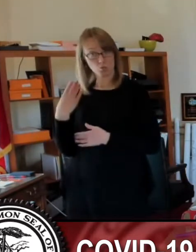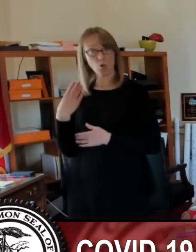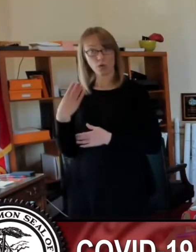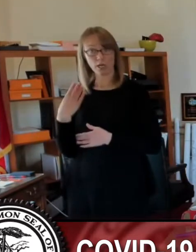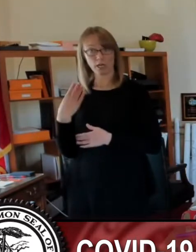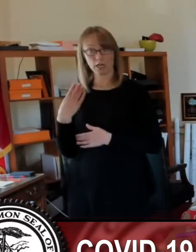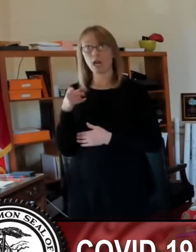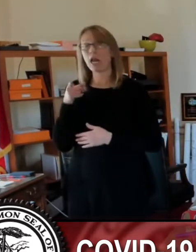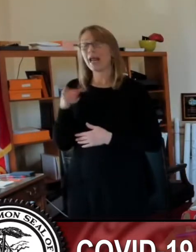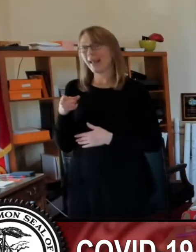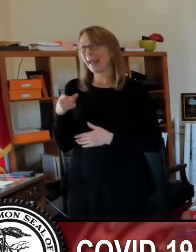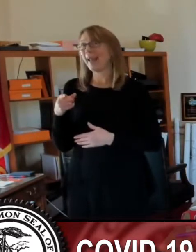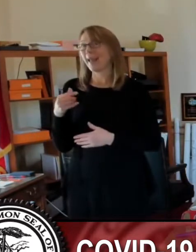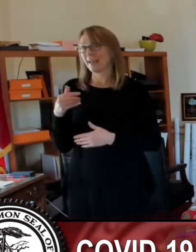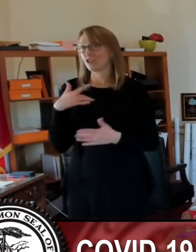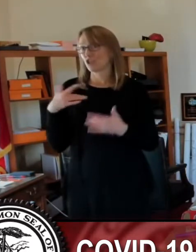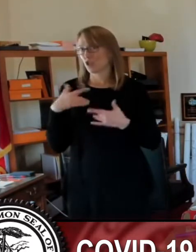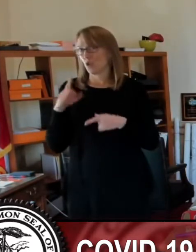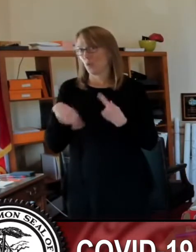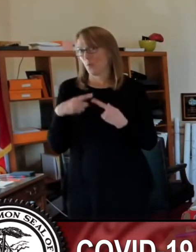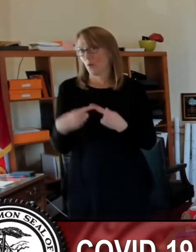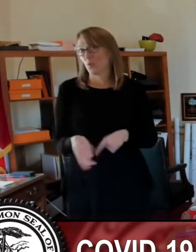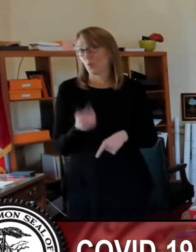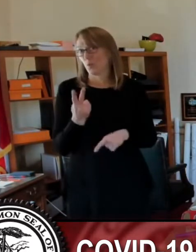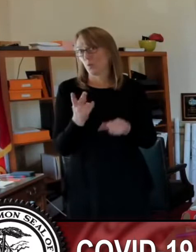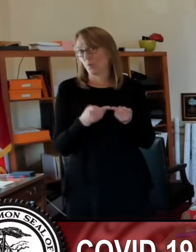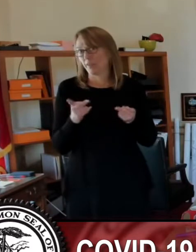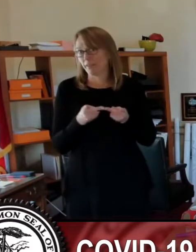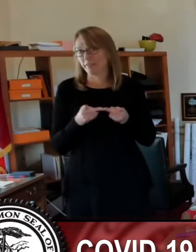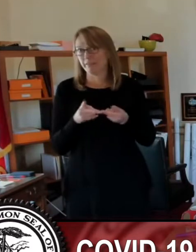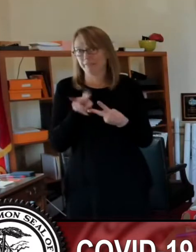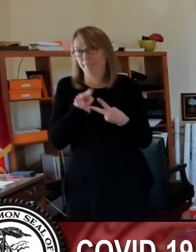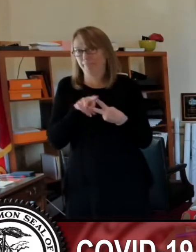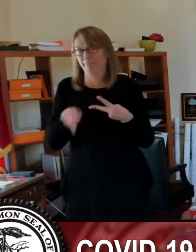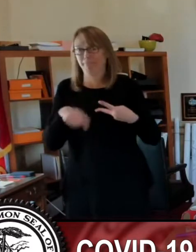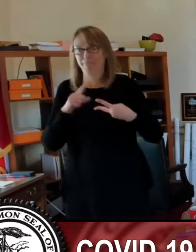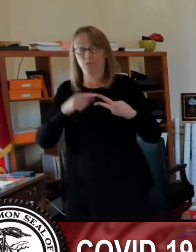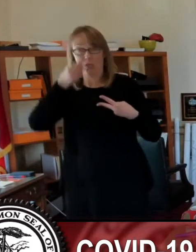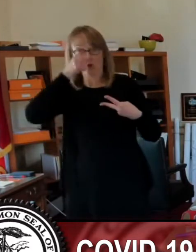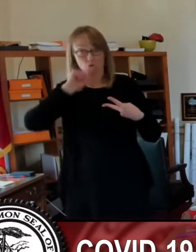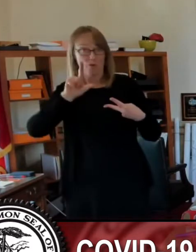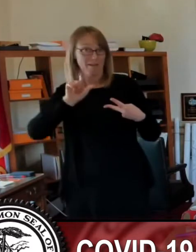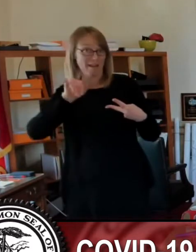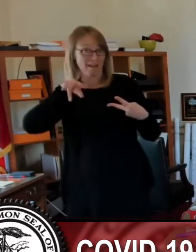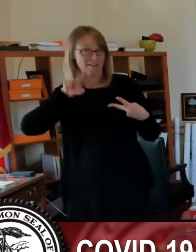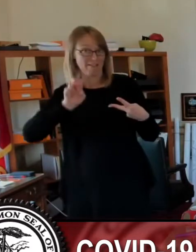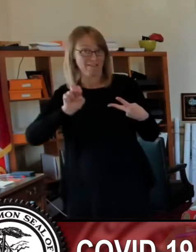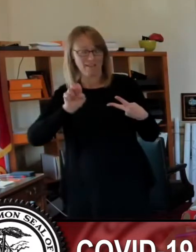concerned about right now. One is some of the Greek life